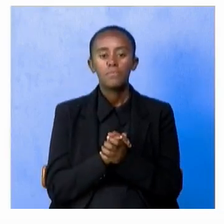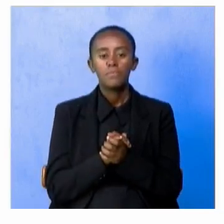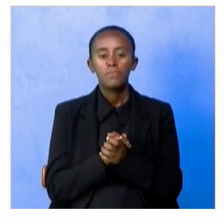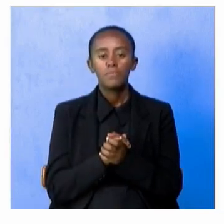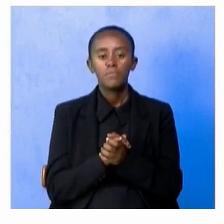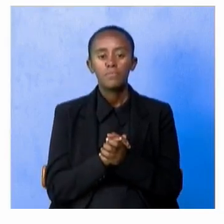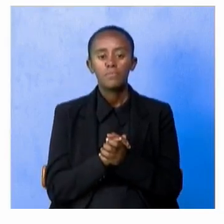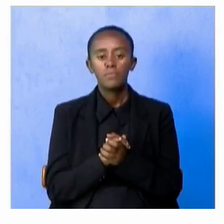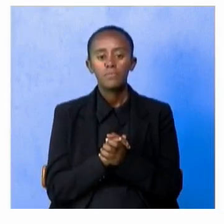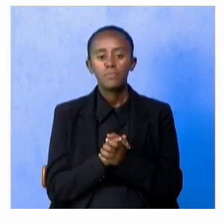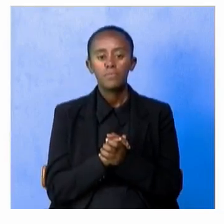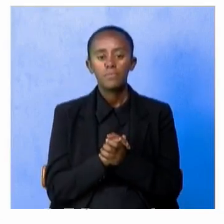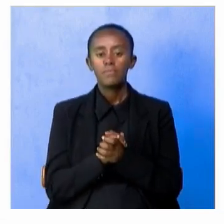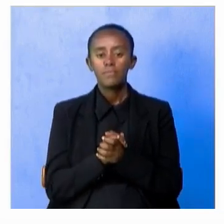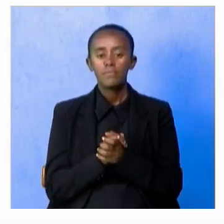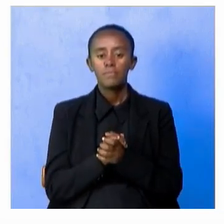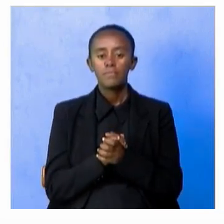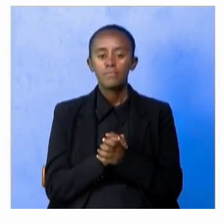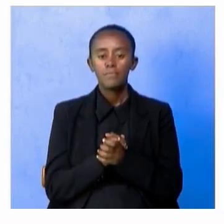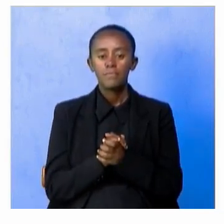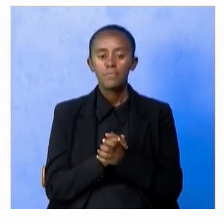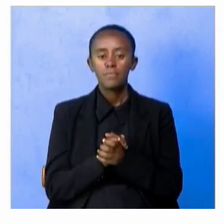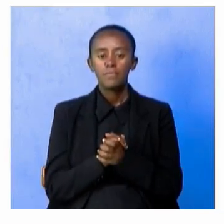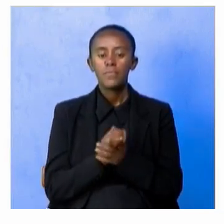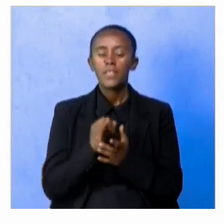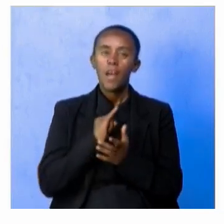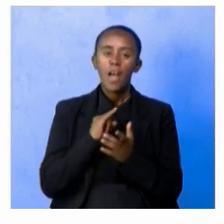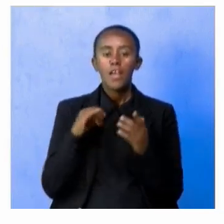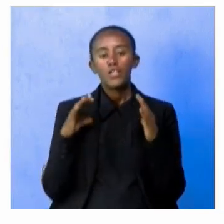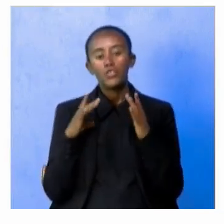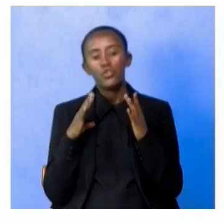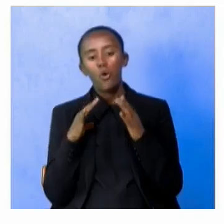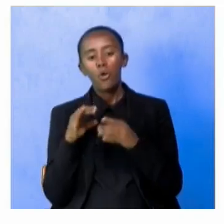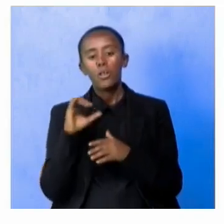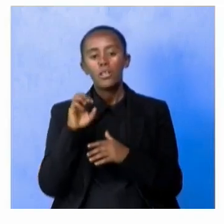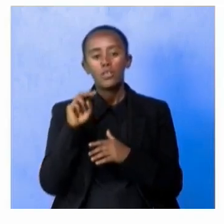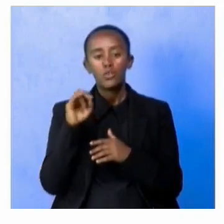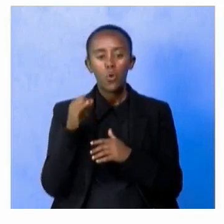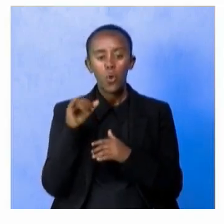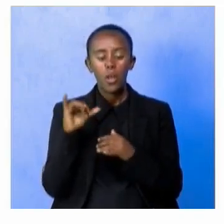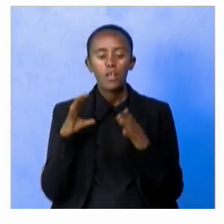Okay, number 1. I enjoy